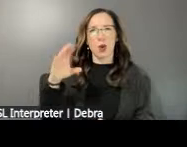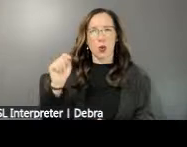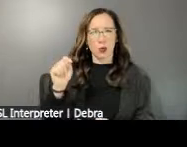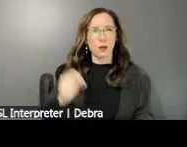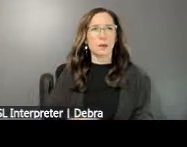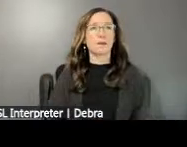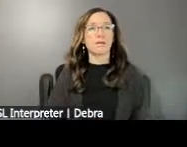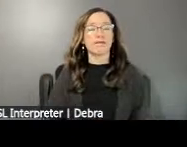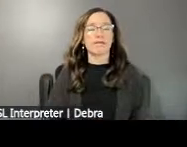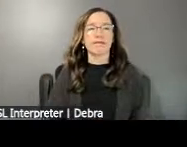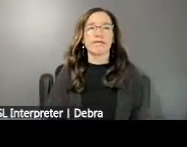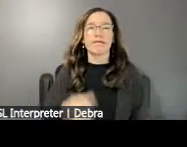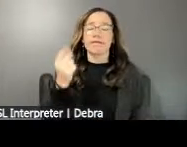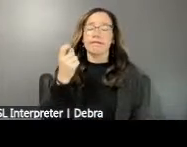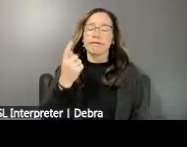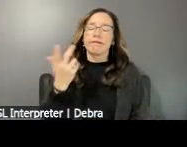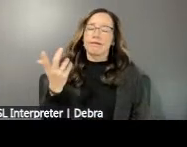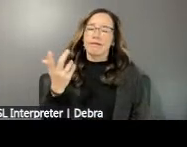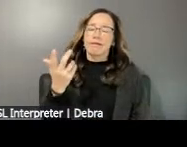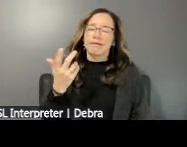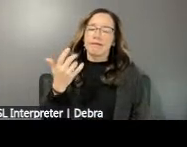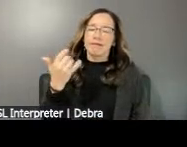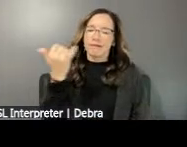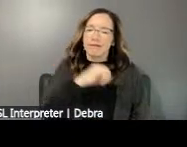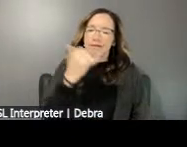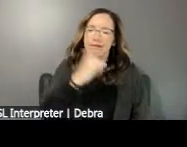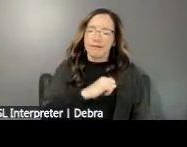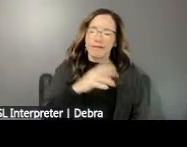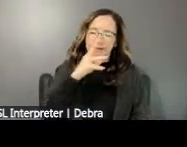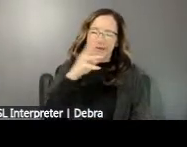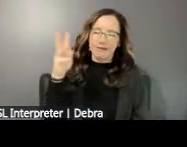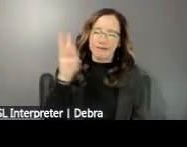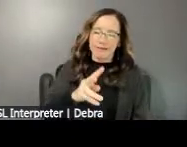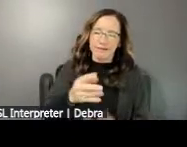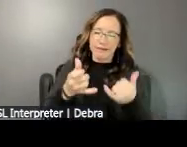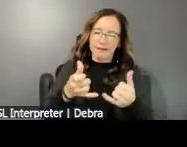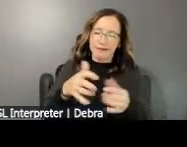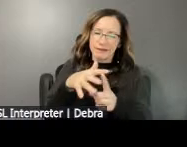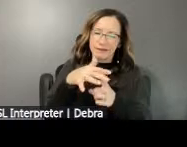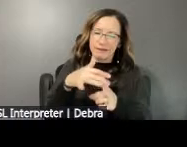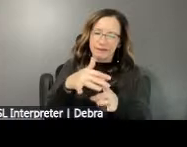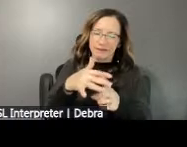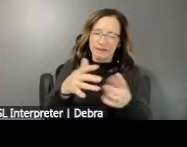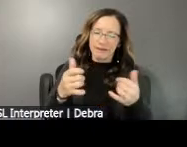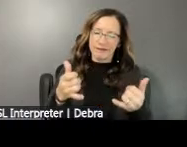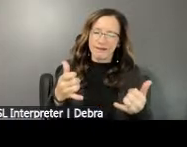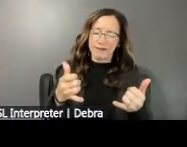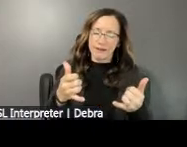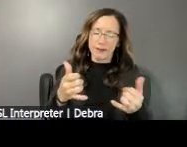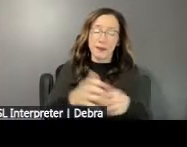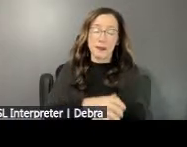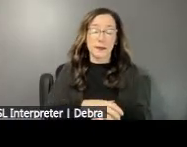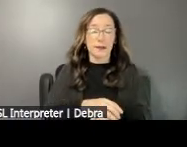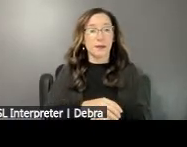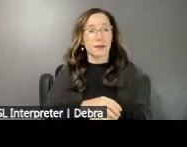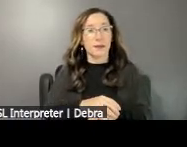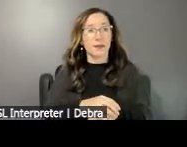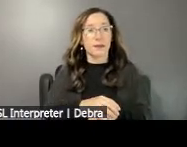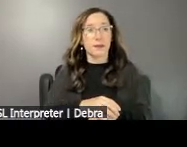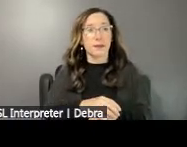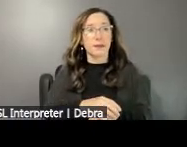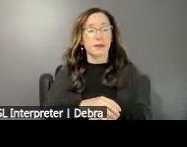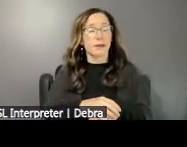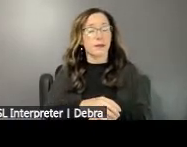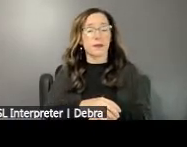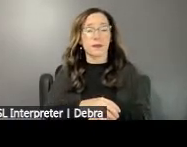But it would be foolish to ignore the current context that we are here in today. How far it seems that we've fallen